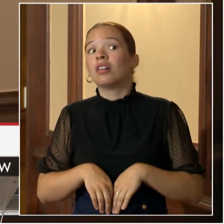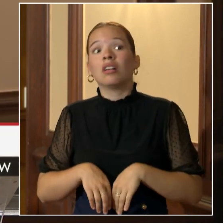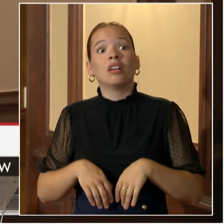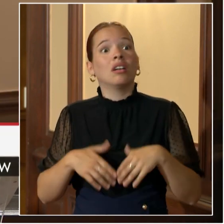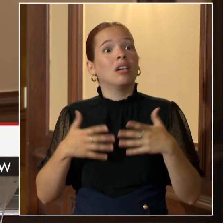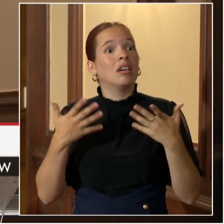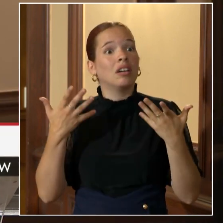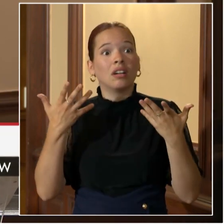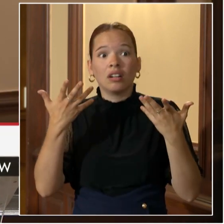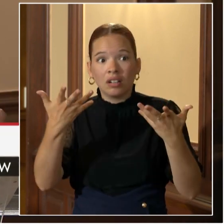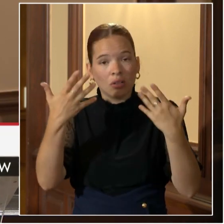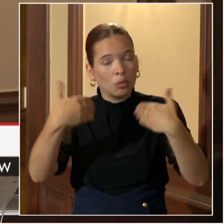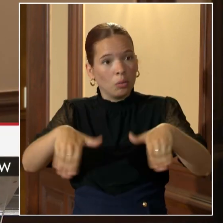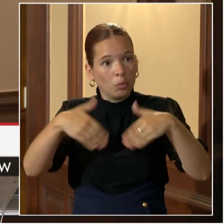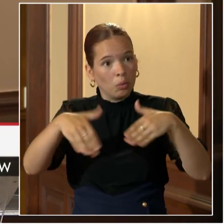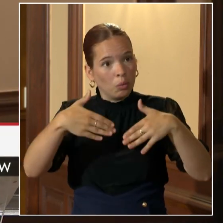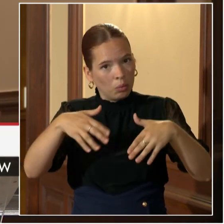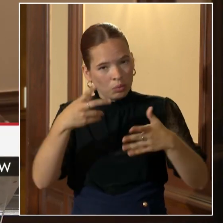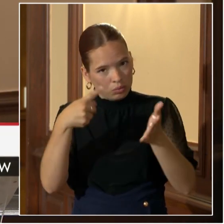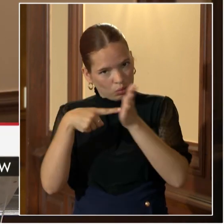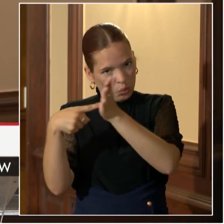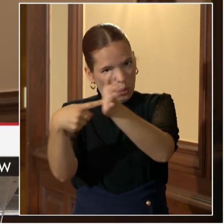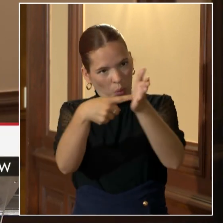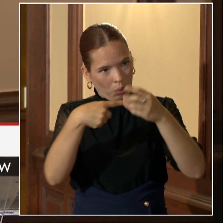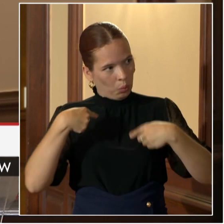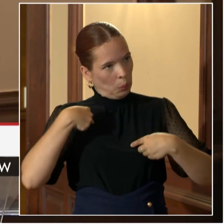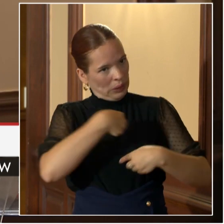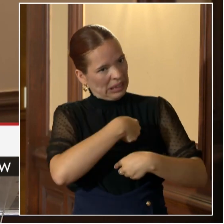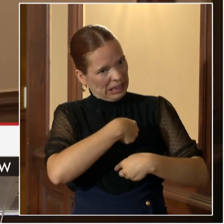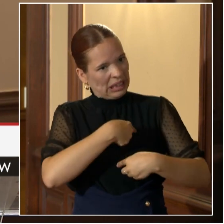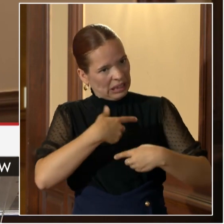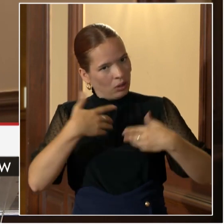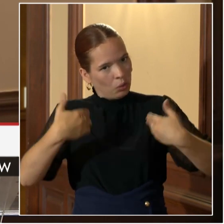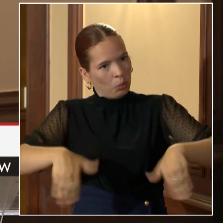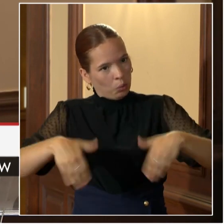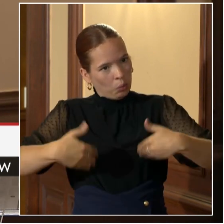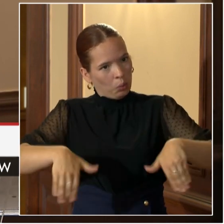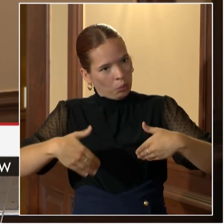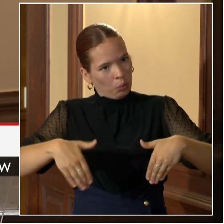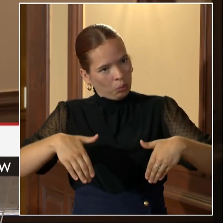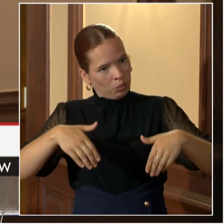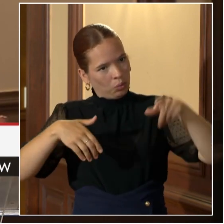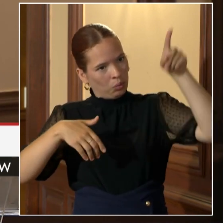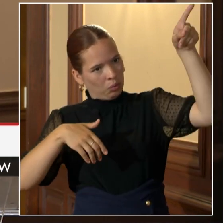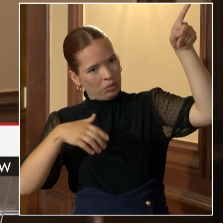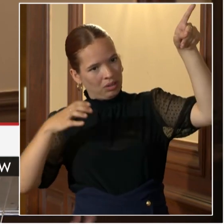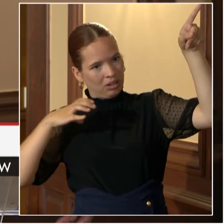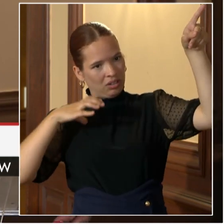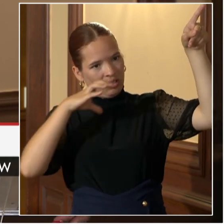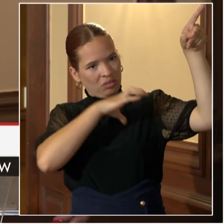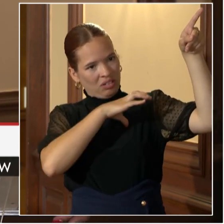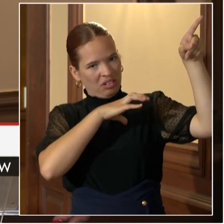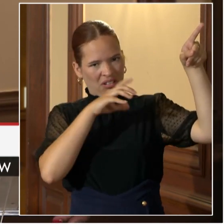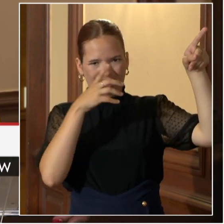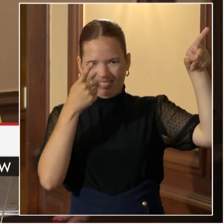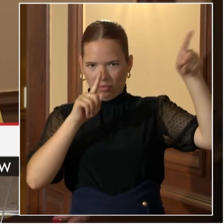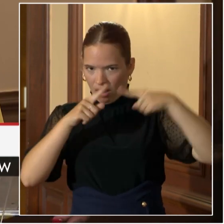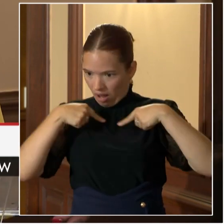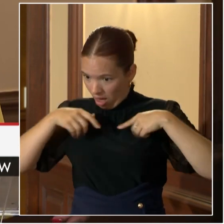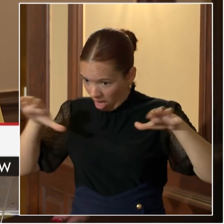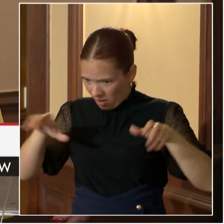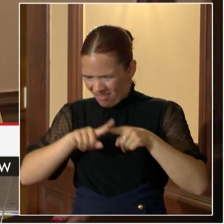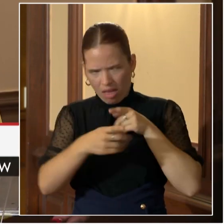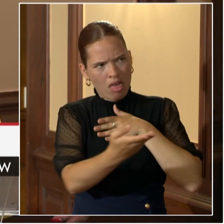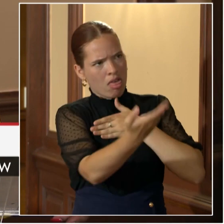feel about the Congress intruding in our business. We have secured placement of an